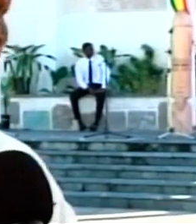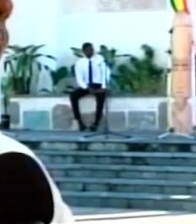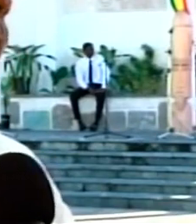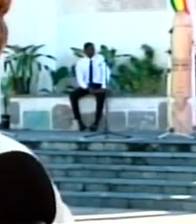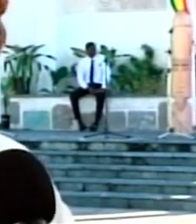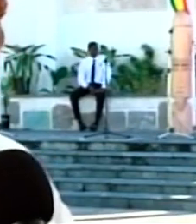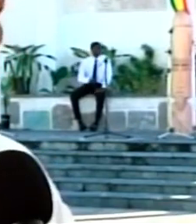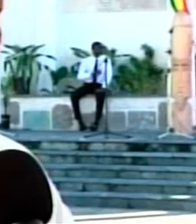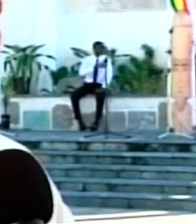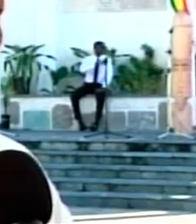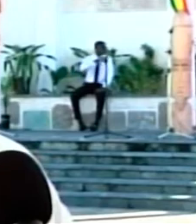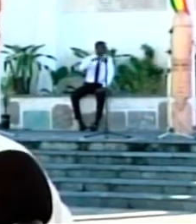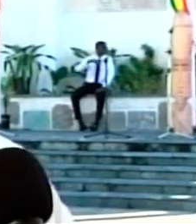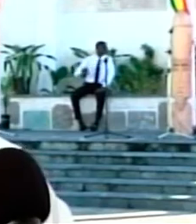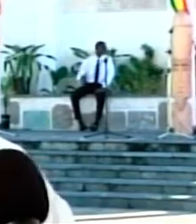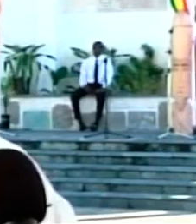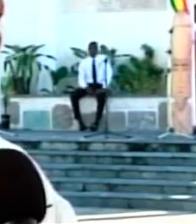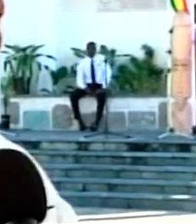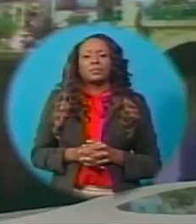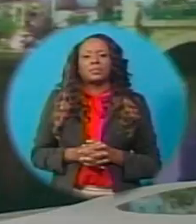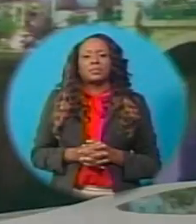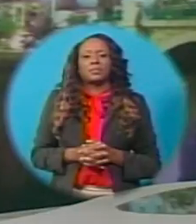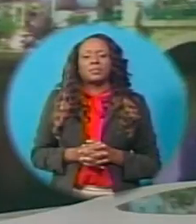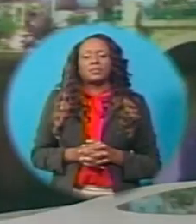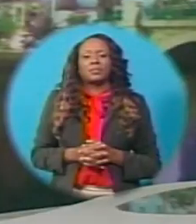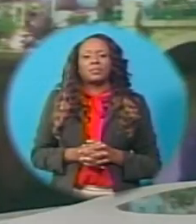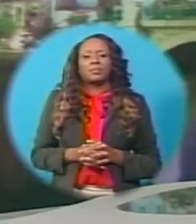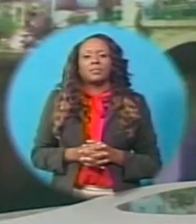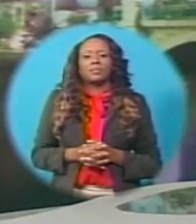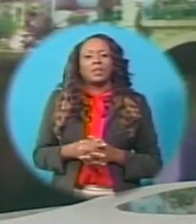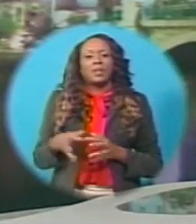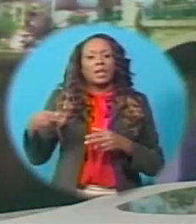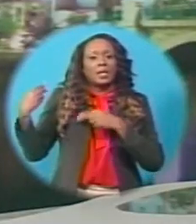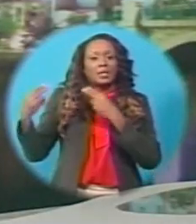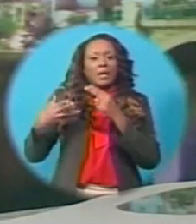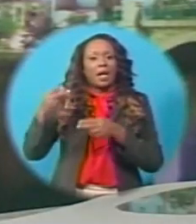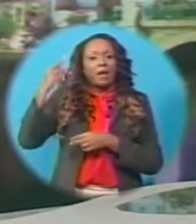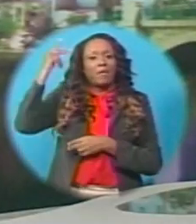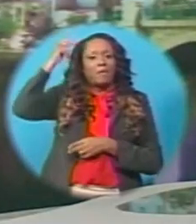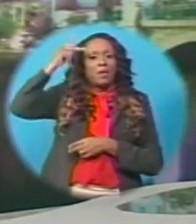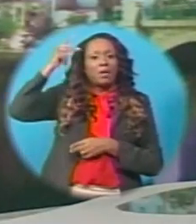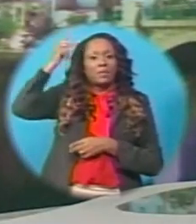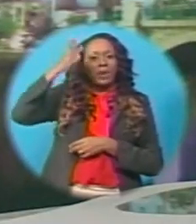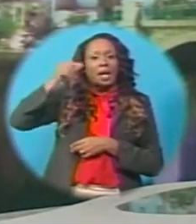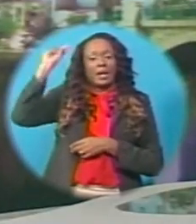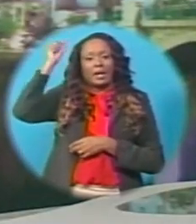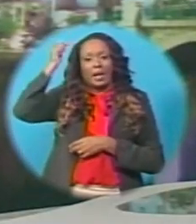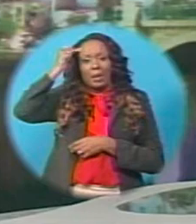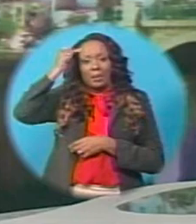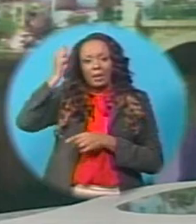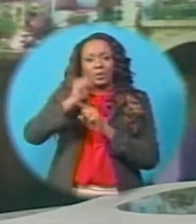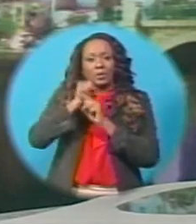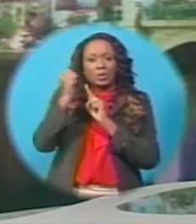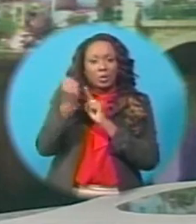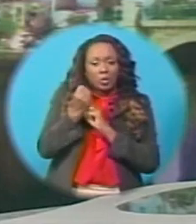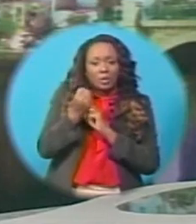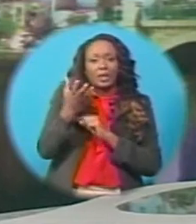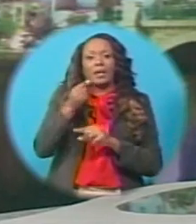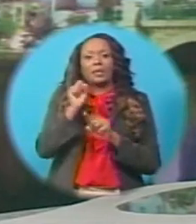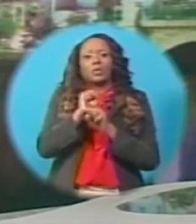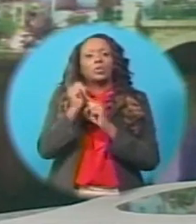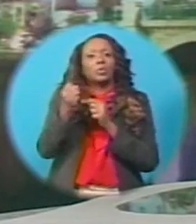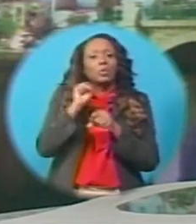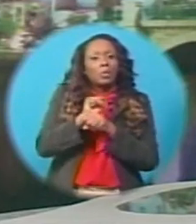from primary right up to secondary. The Departments of History and Philosophy and Government Sociology and Social